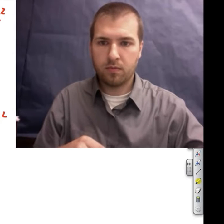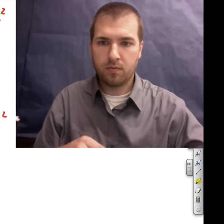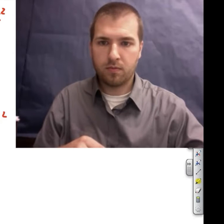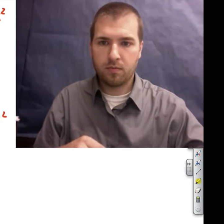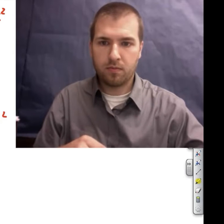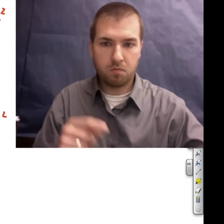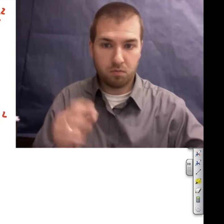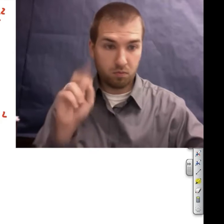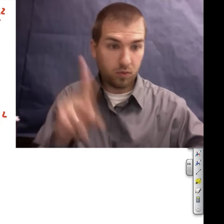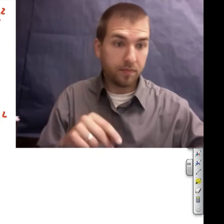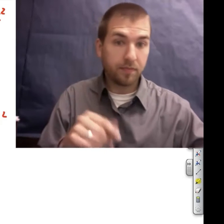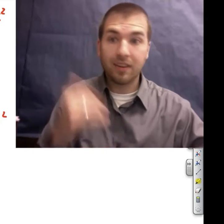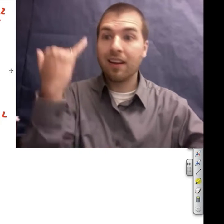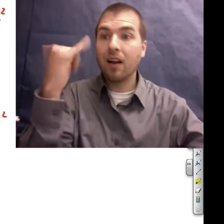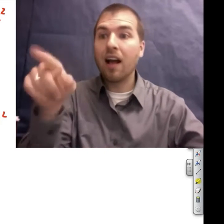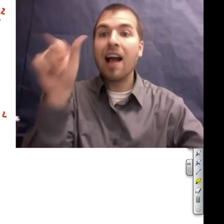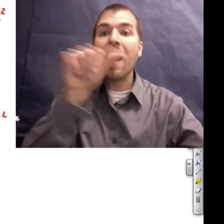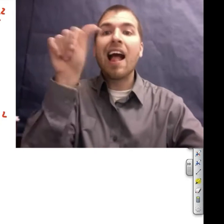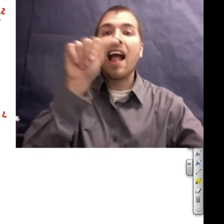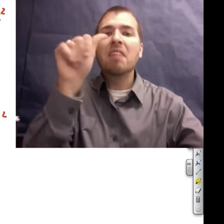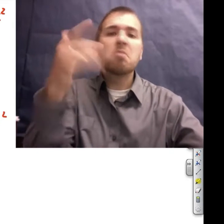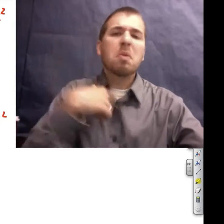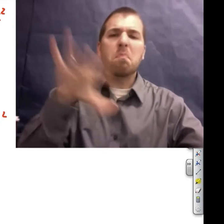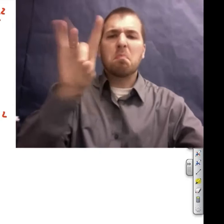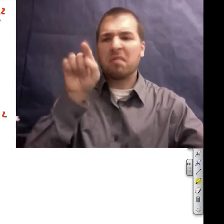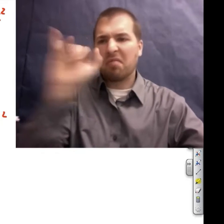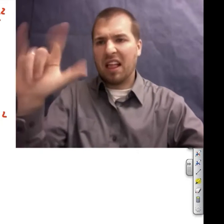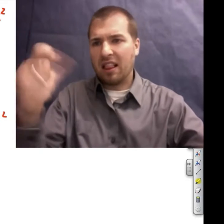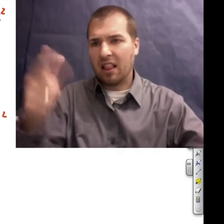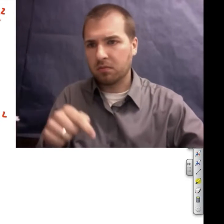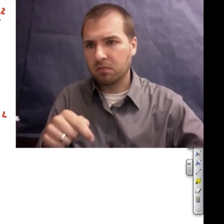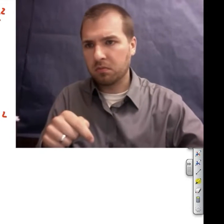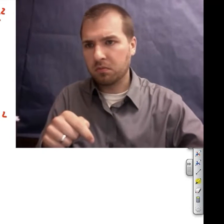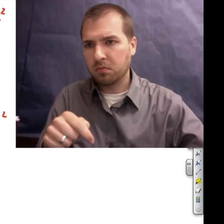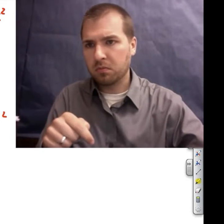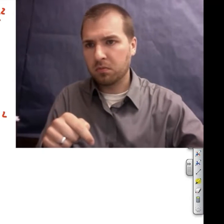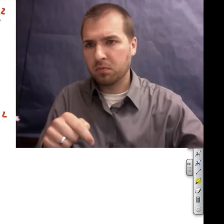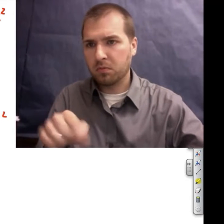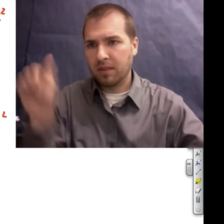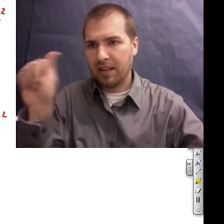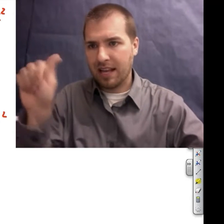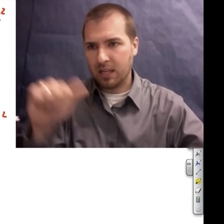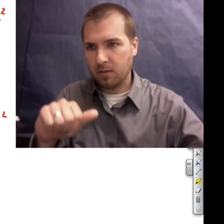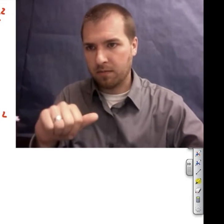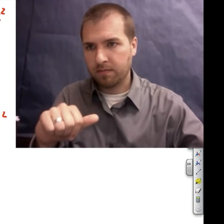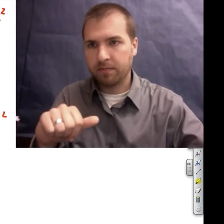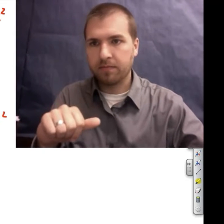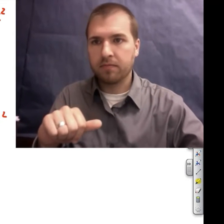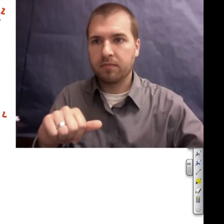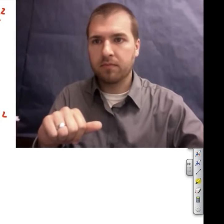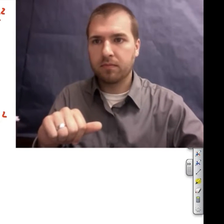So I'm just going to write it in the formula. Okay. So now a, we'll just pick whichever one we want. So let's do